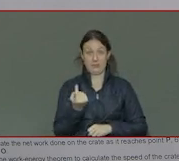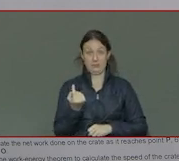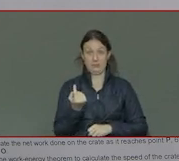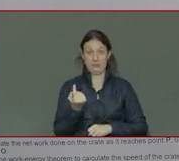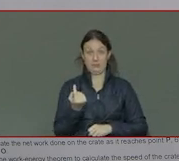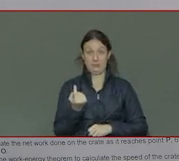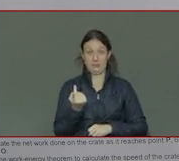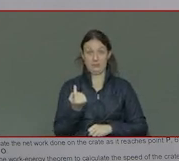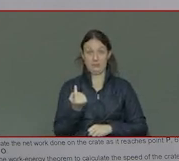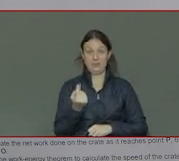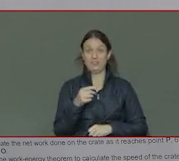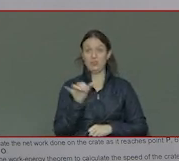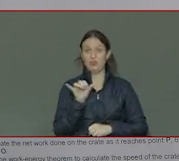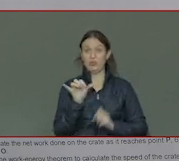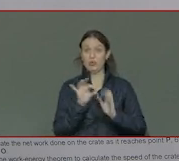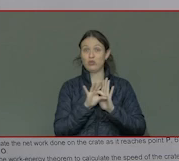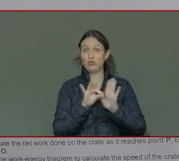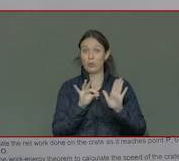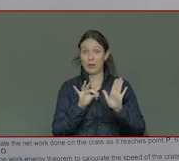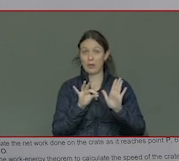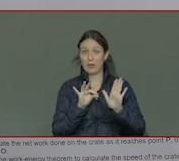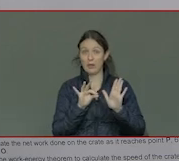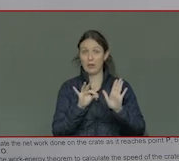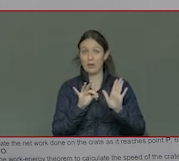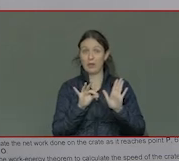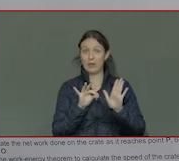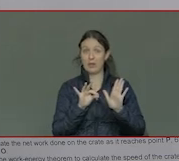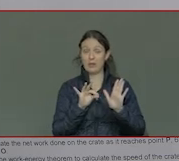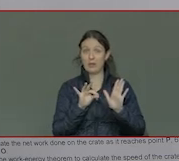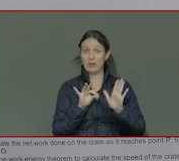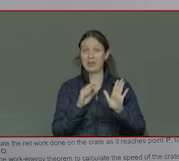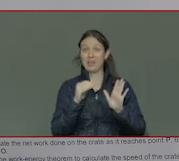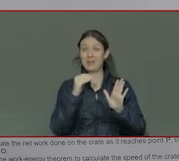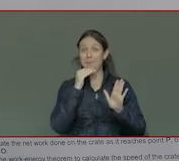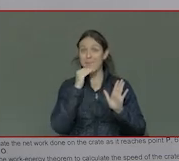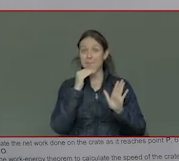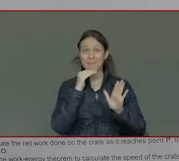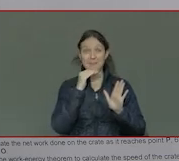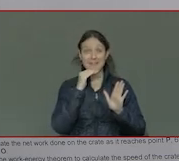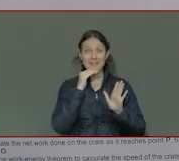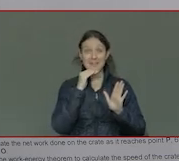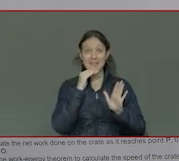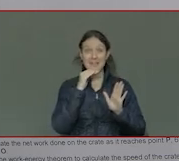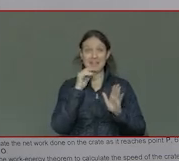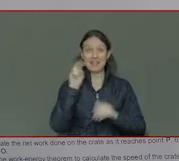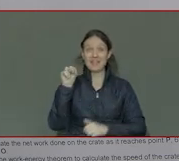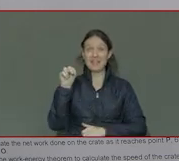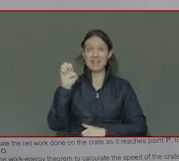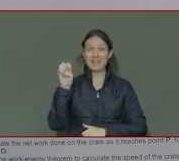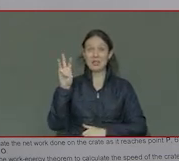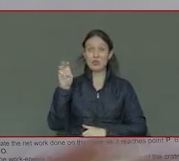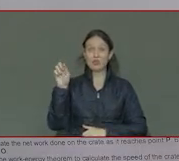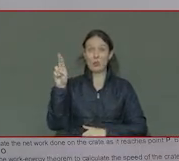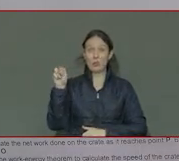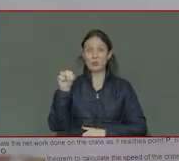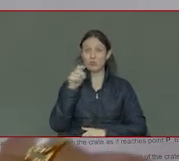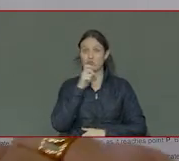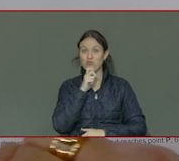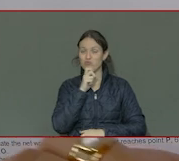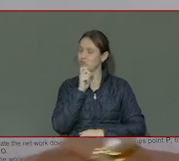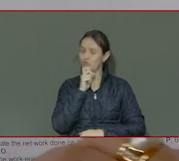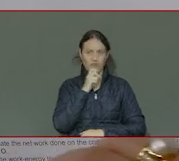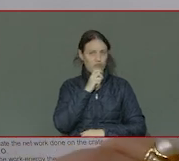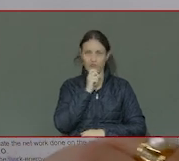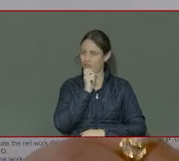it means you can use no Newton. So you can't work out